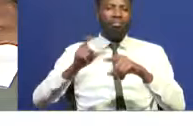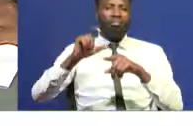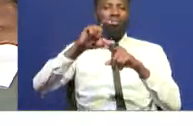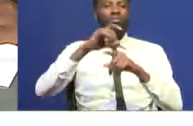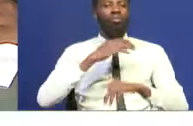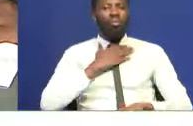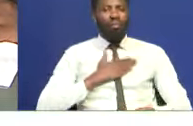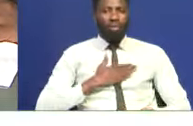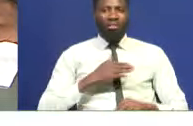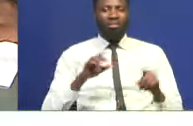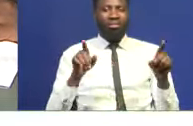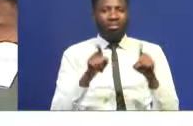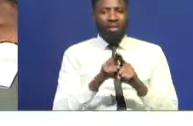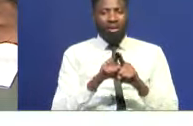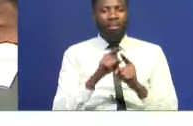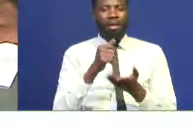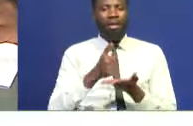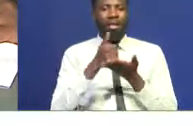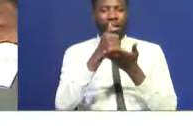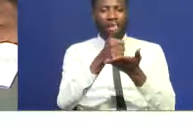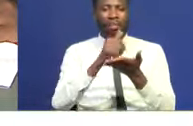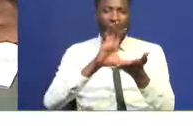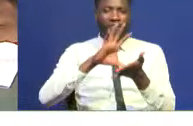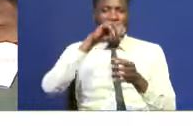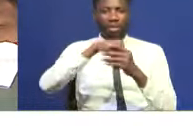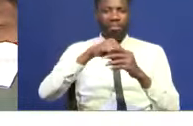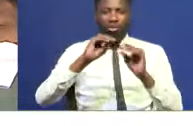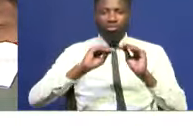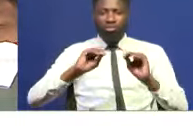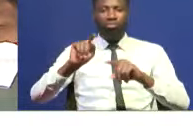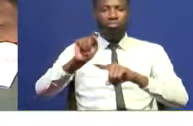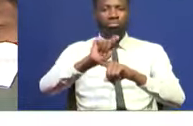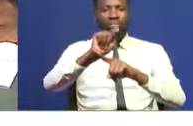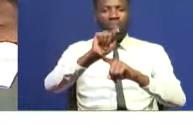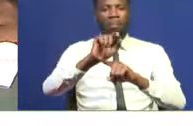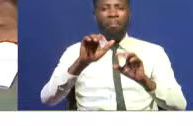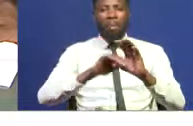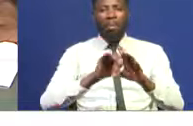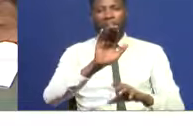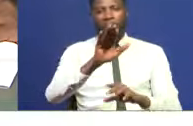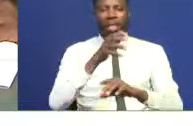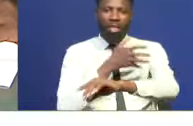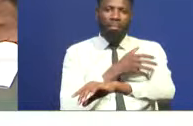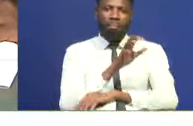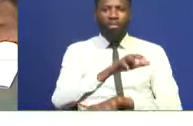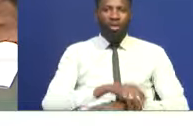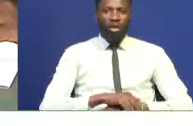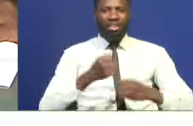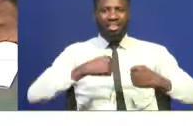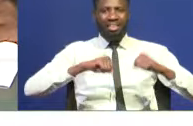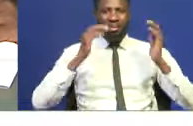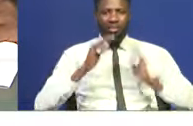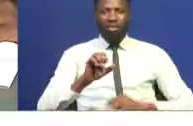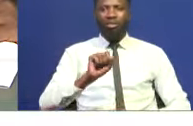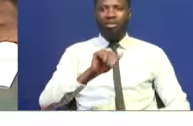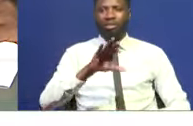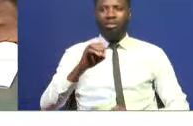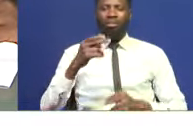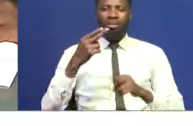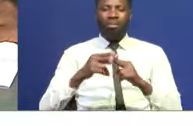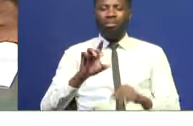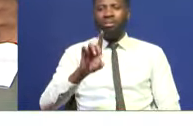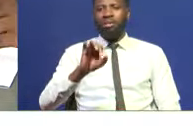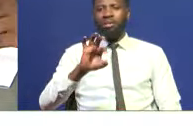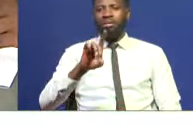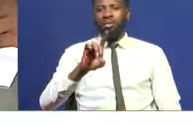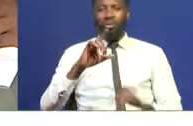while also providing crucial investment education to empower its members. The Sacco's chairman, David Mategwa, expressed confidence